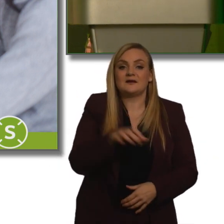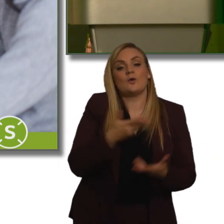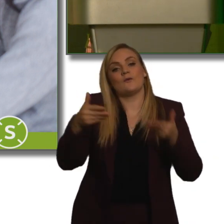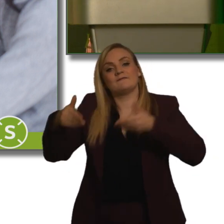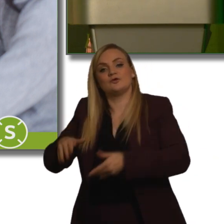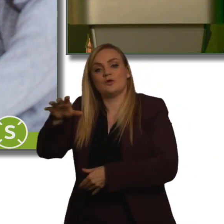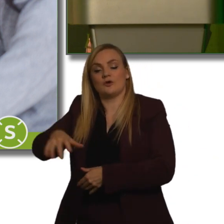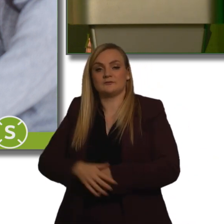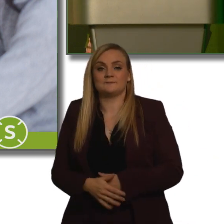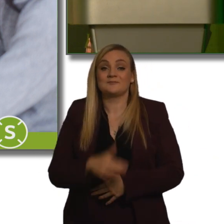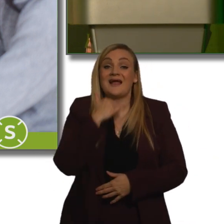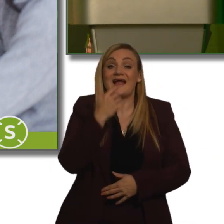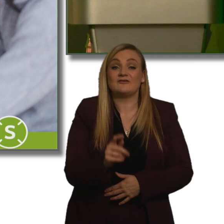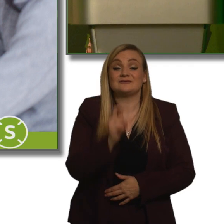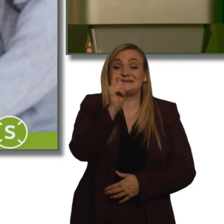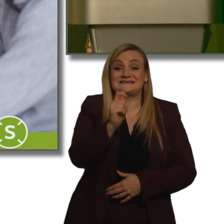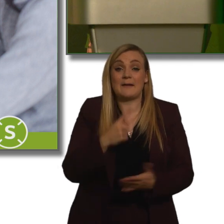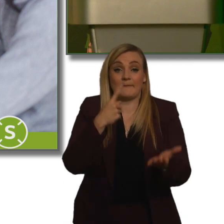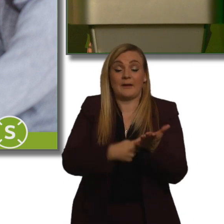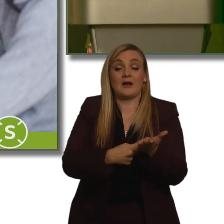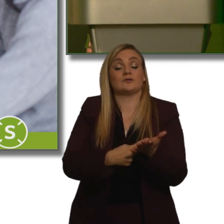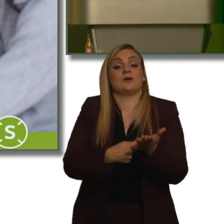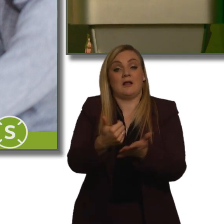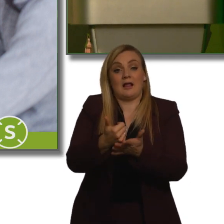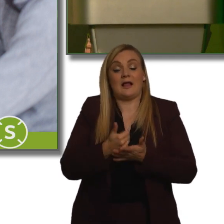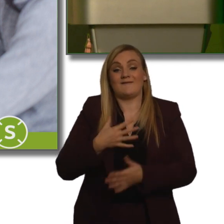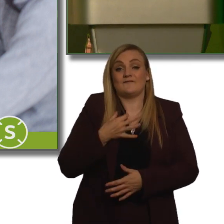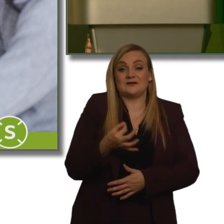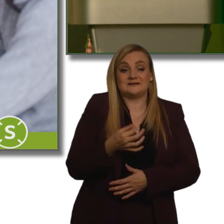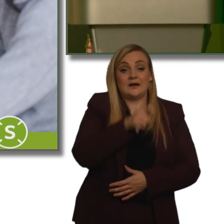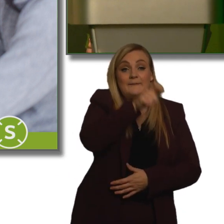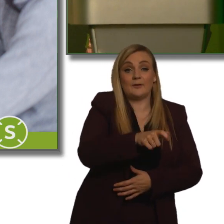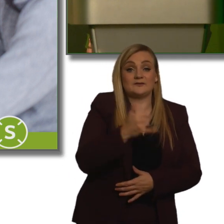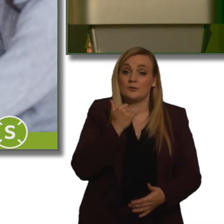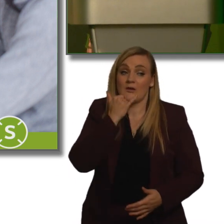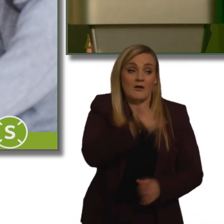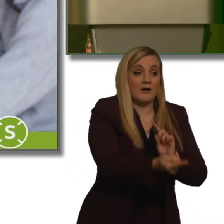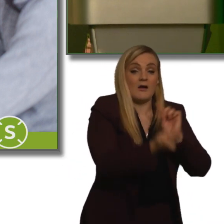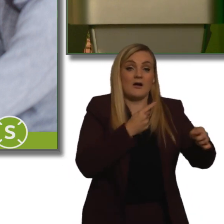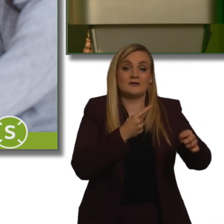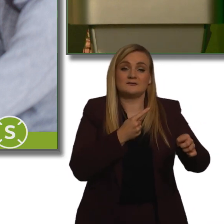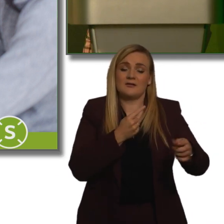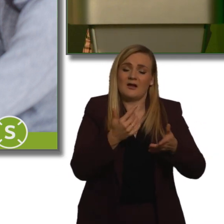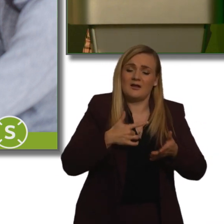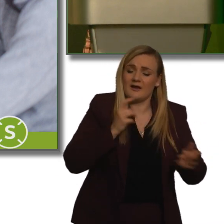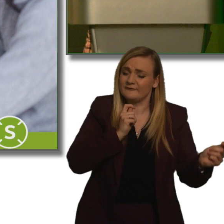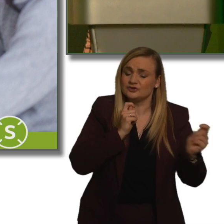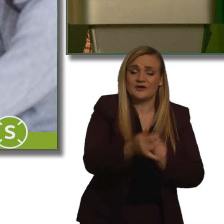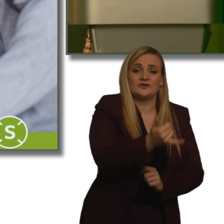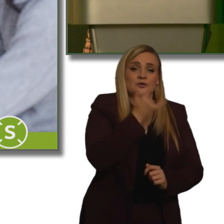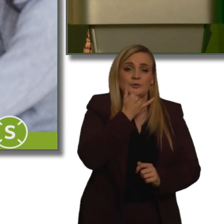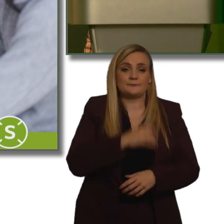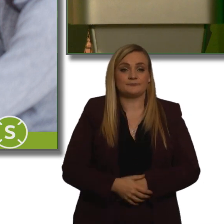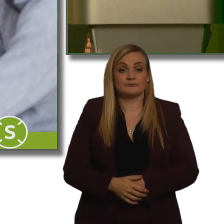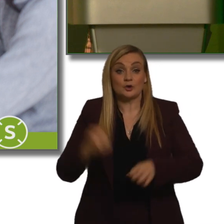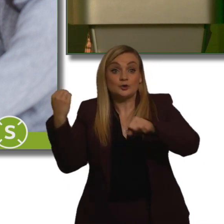Every £10 raised could help our volunteers answer a potentially life-changing call for help. Do Good Feel Good